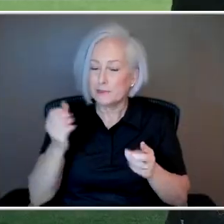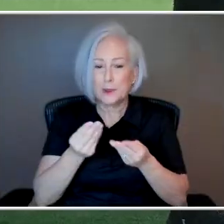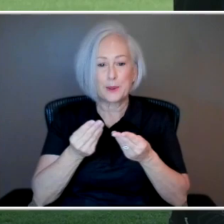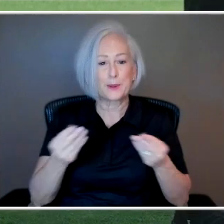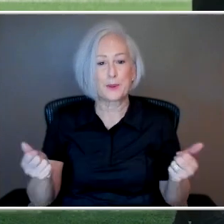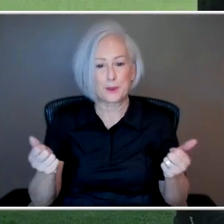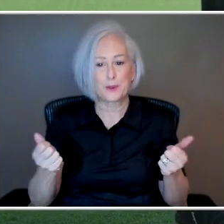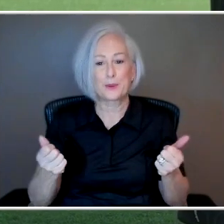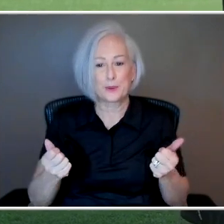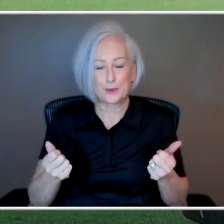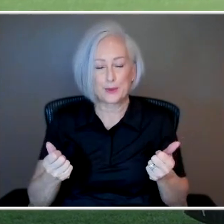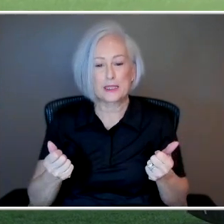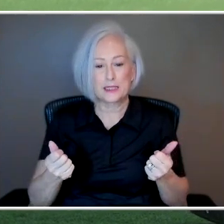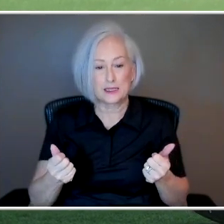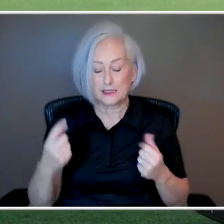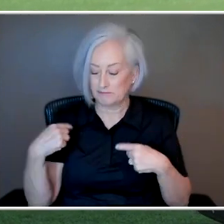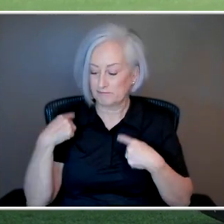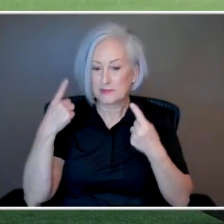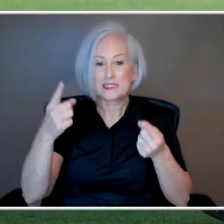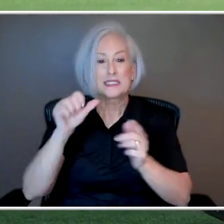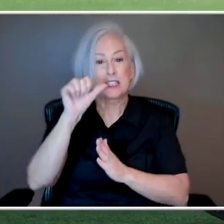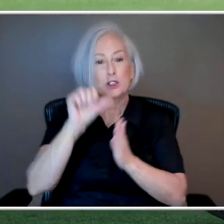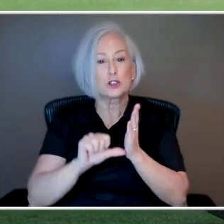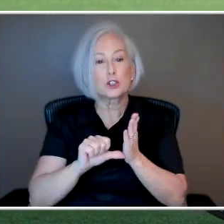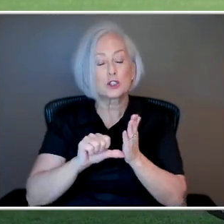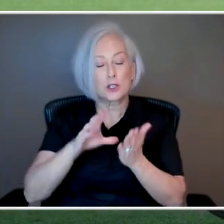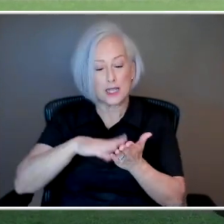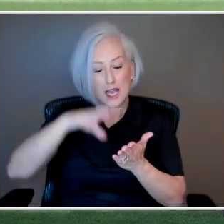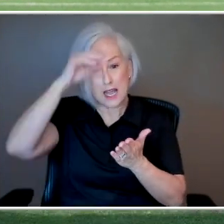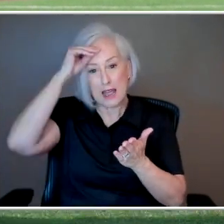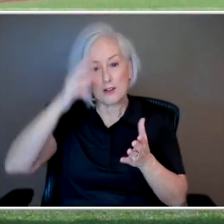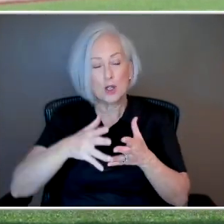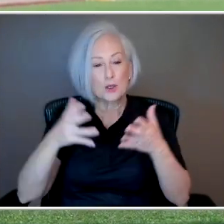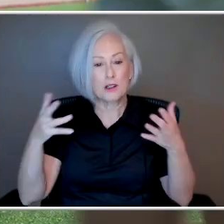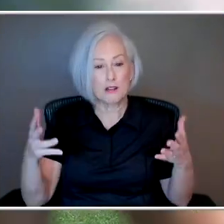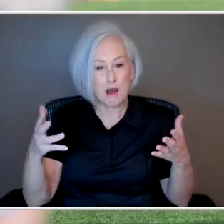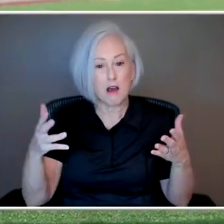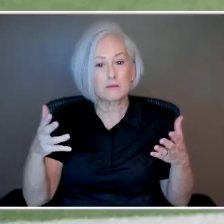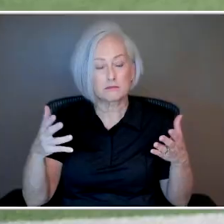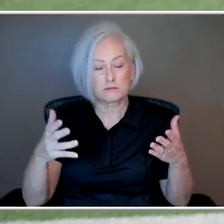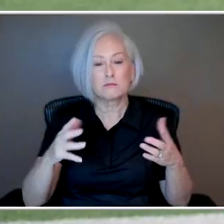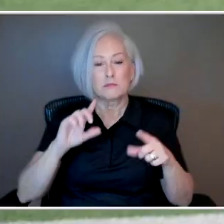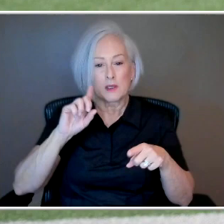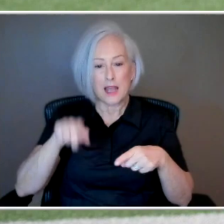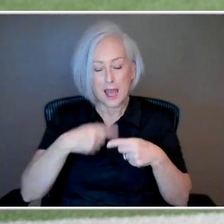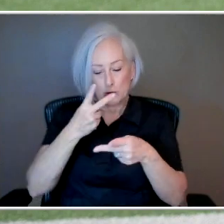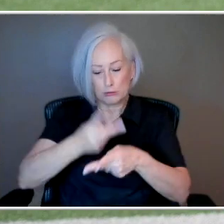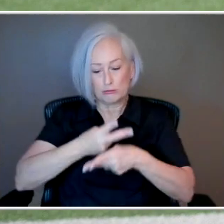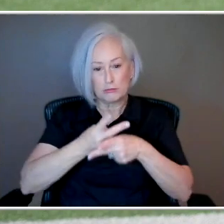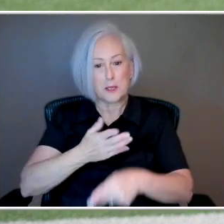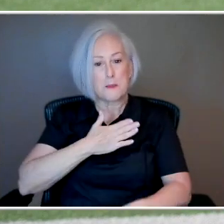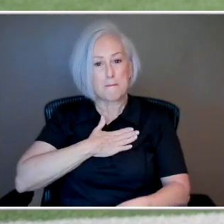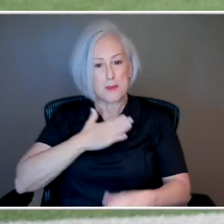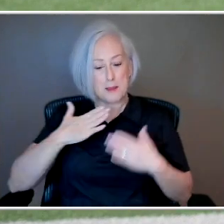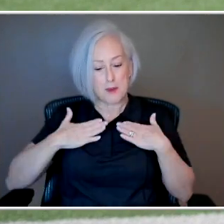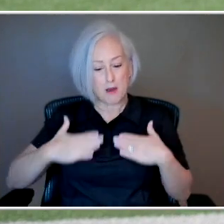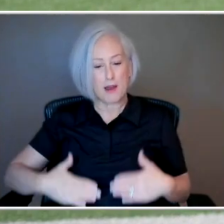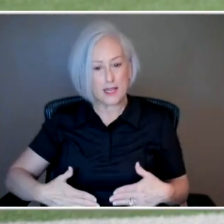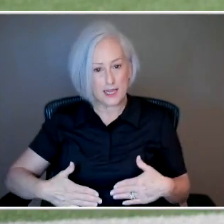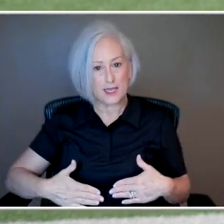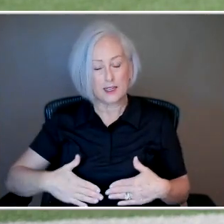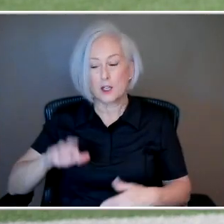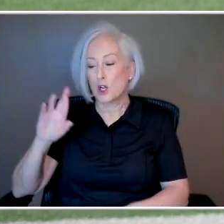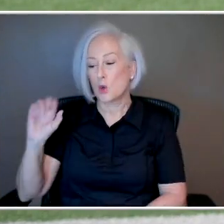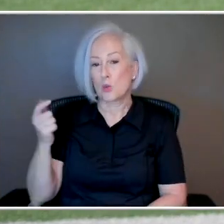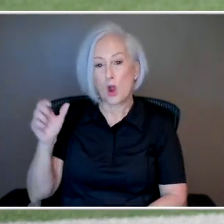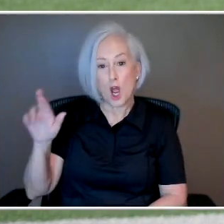eat. Ever since the surgery, I've learned a lot. Nice, Zach. About how I need to take care of my body. It's been super helpful here with Roger.